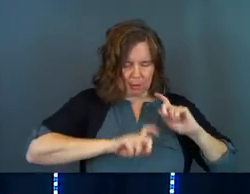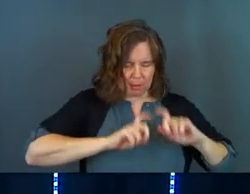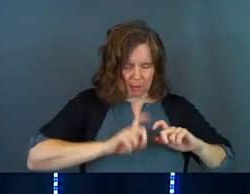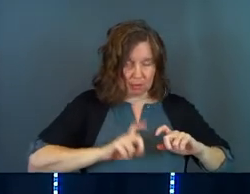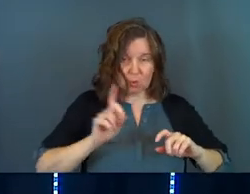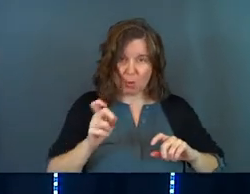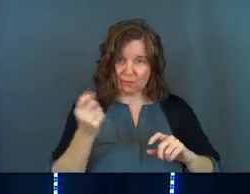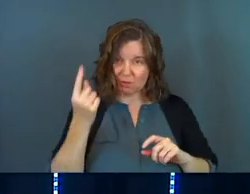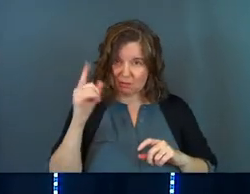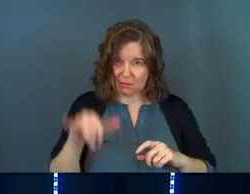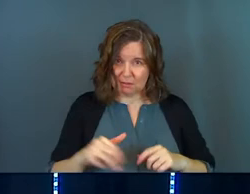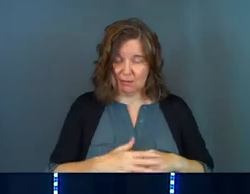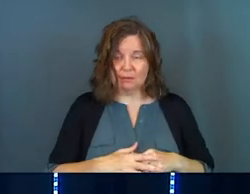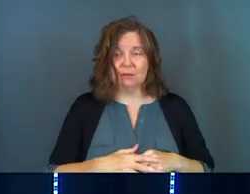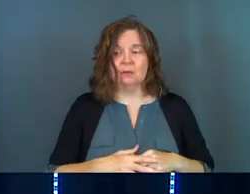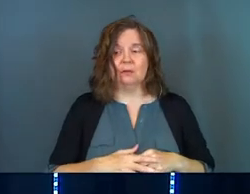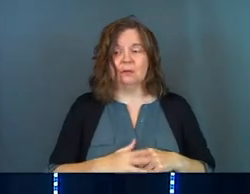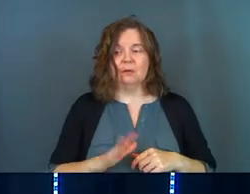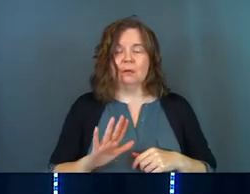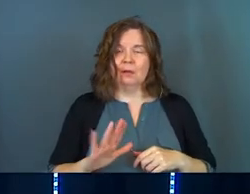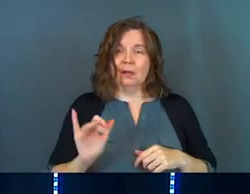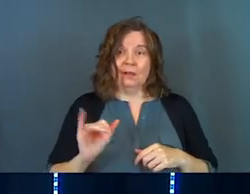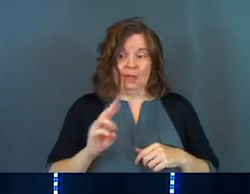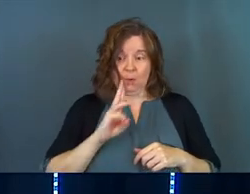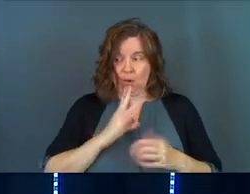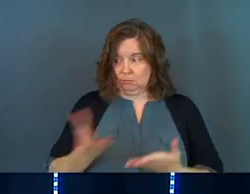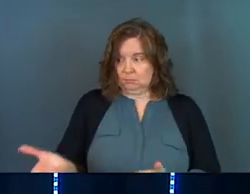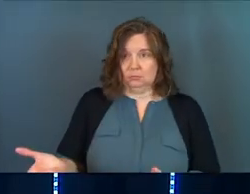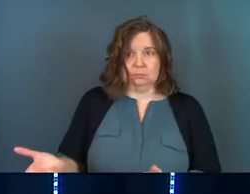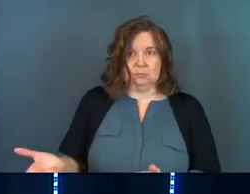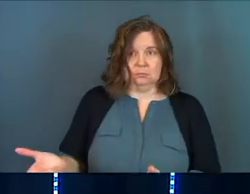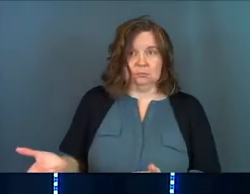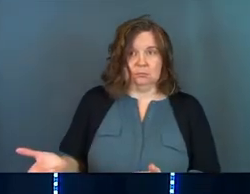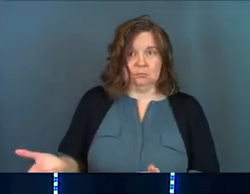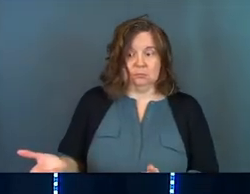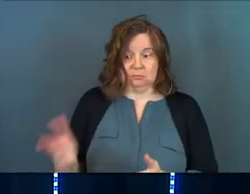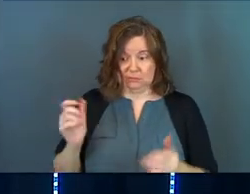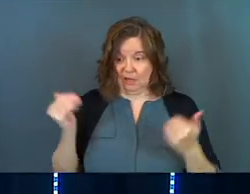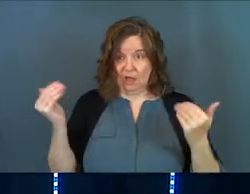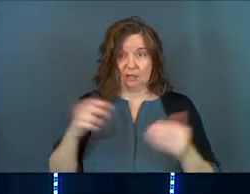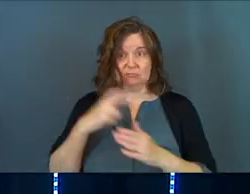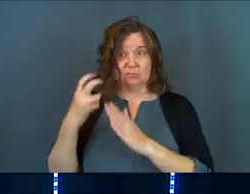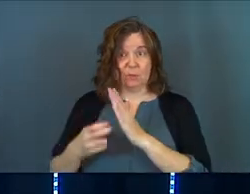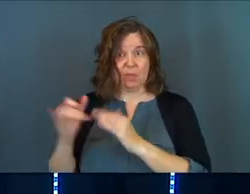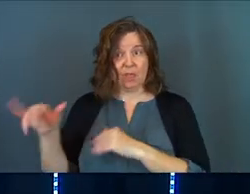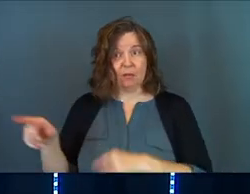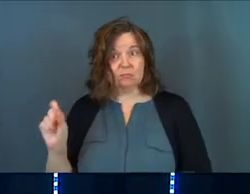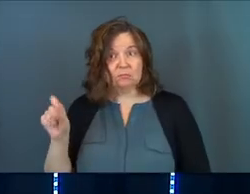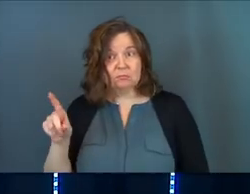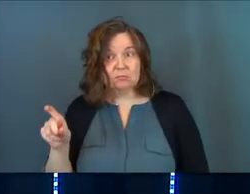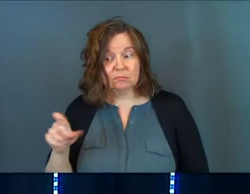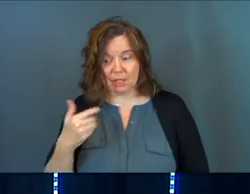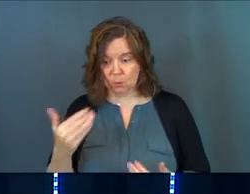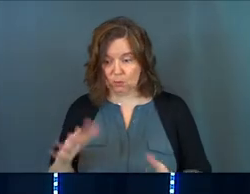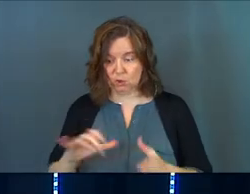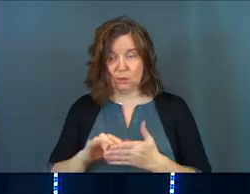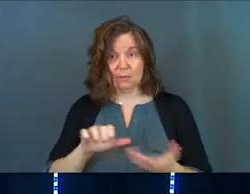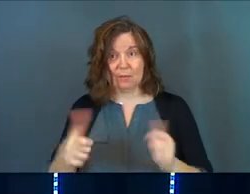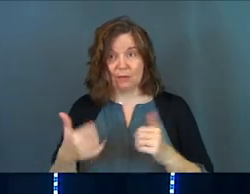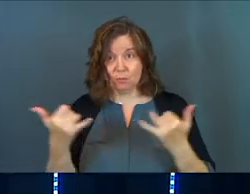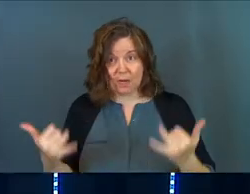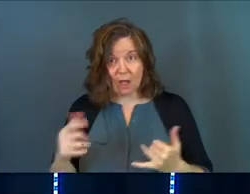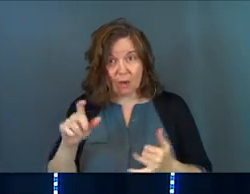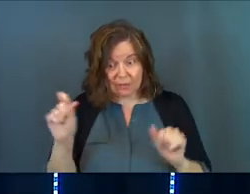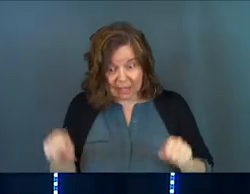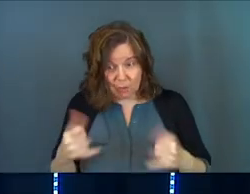that. And it's like, there's water. Can I just jump in that? Can we just do this thing